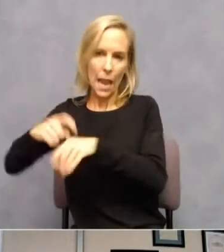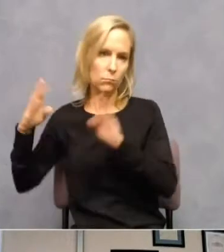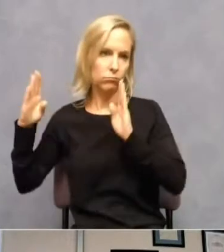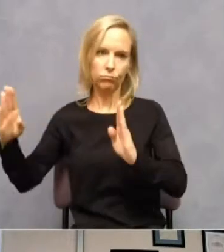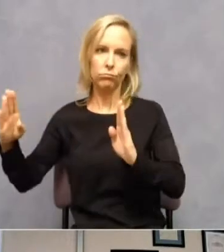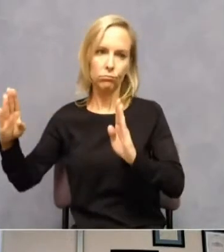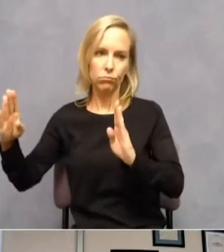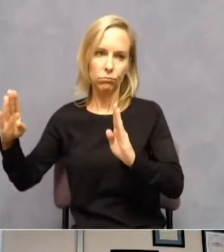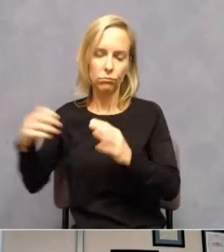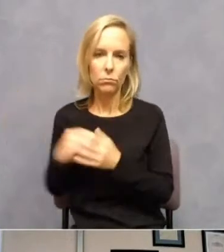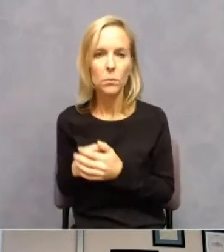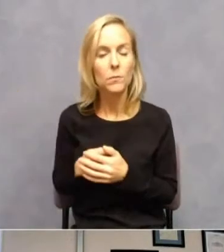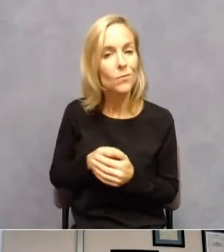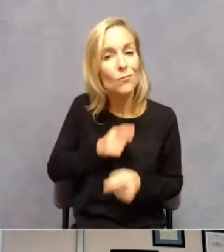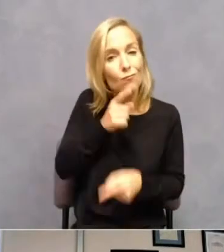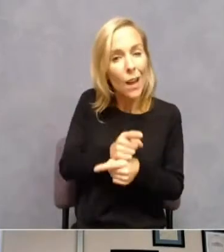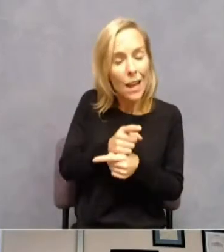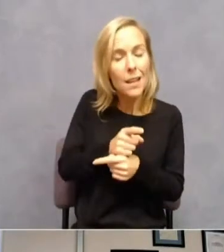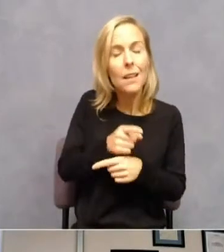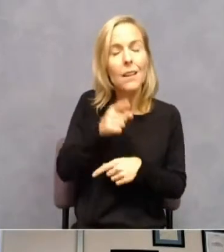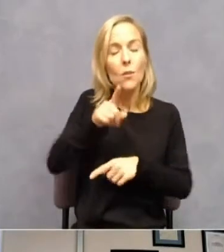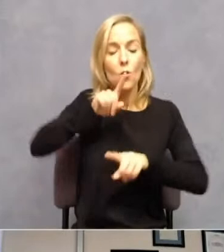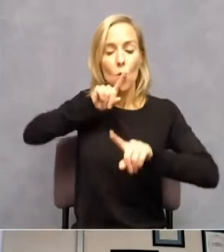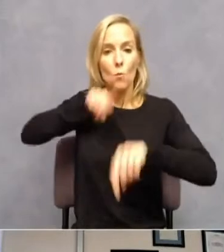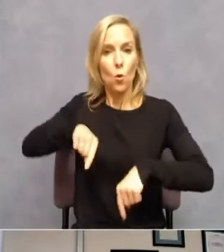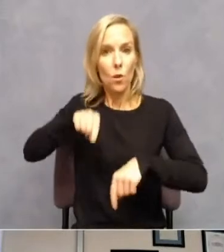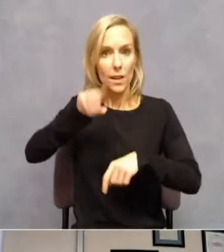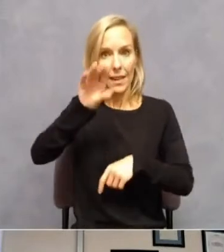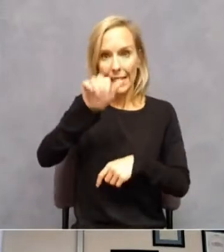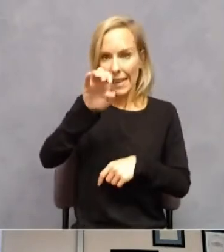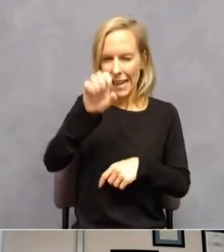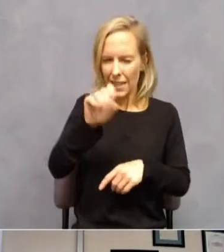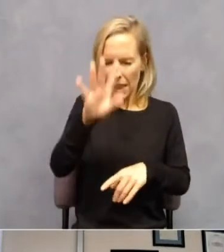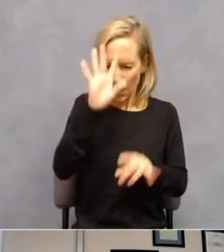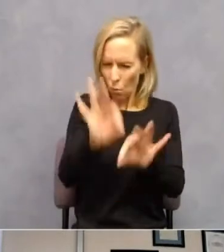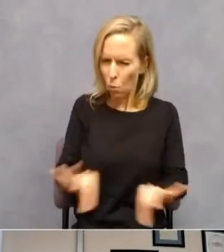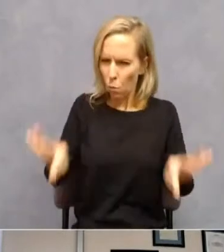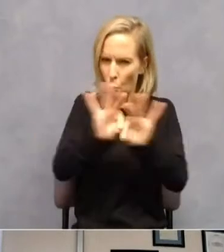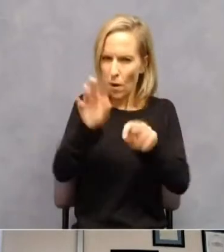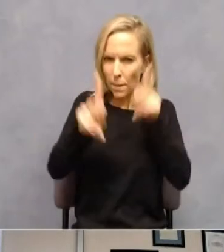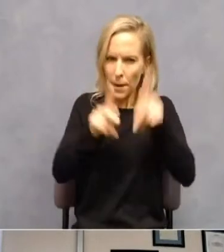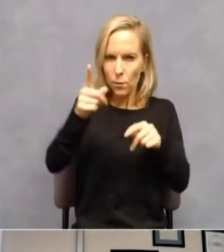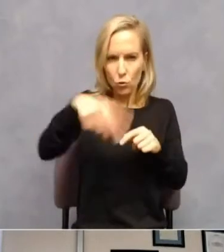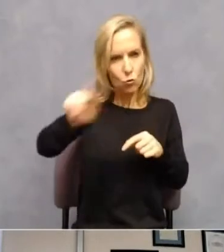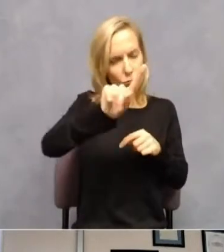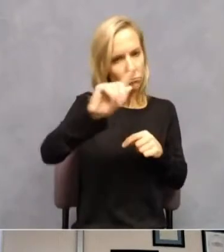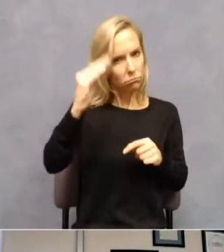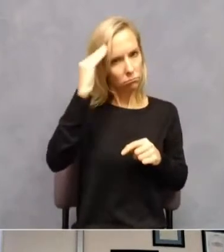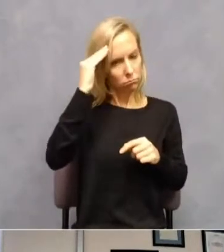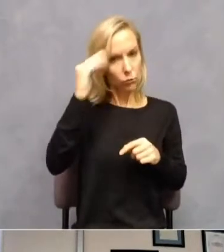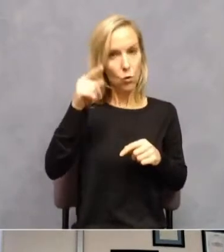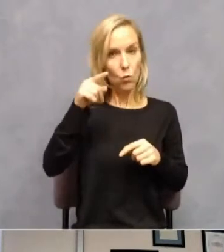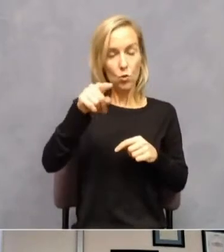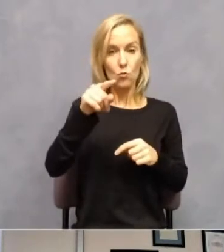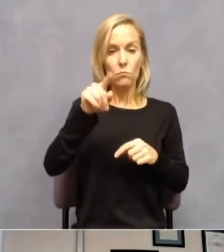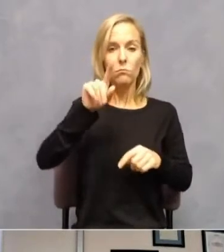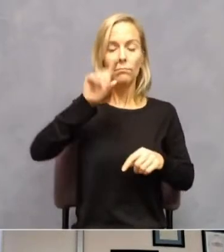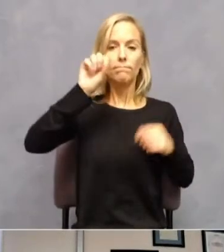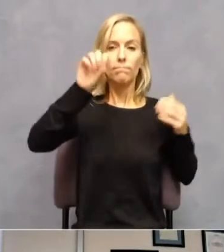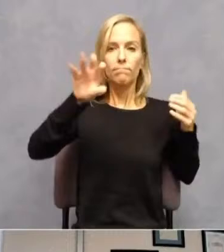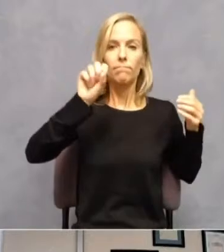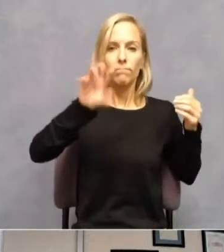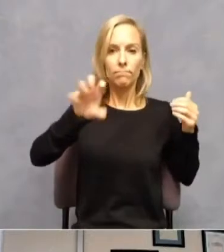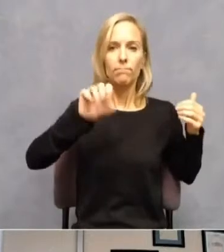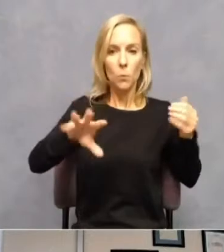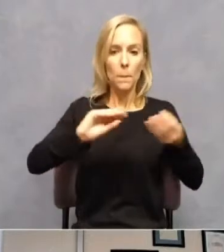Right. And when you report cases, Governor, and I think this is important for people to know, you discuss a number of statistics. You say the number